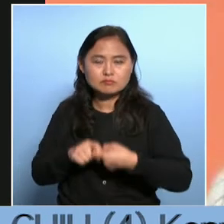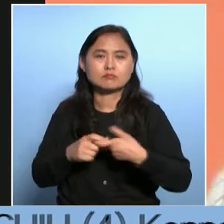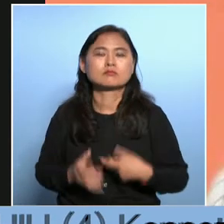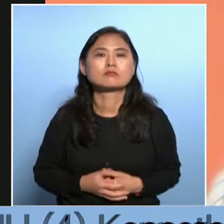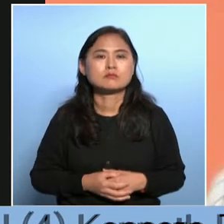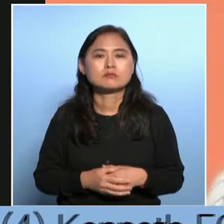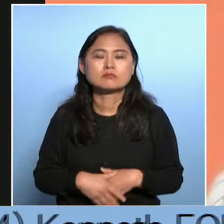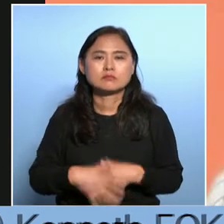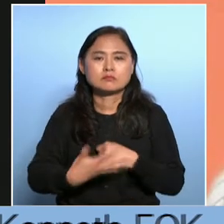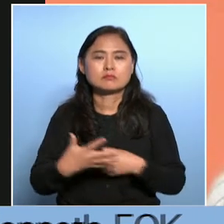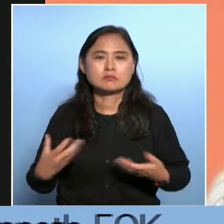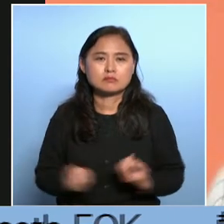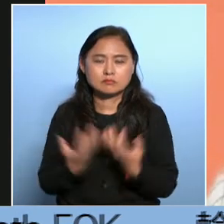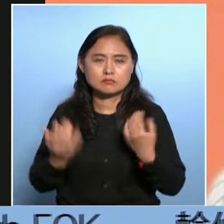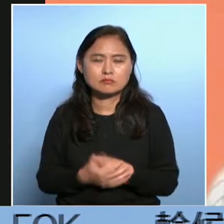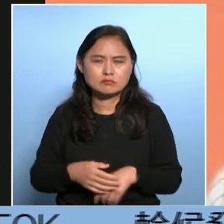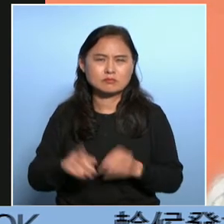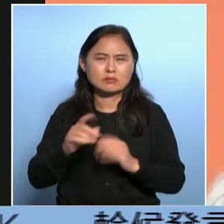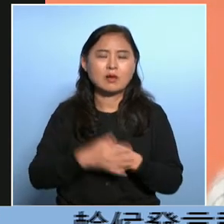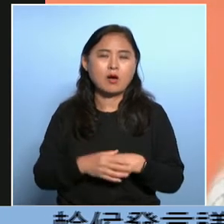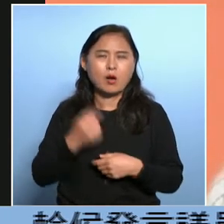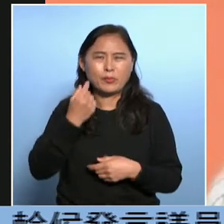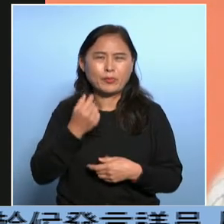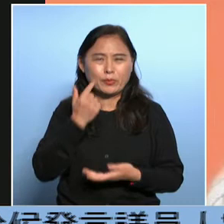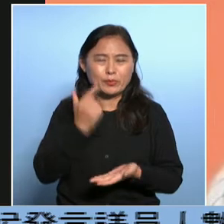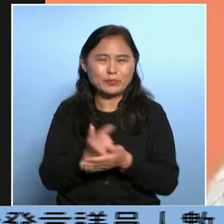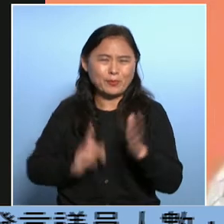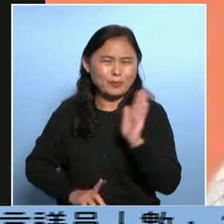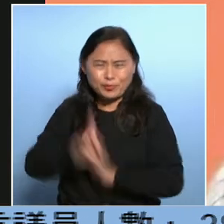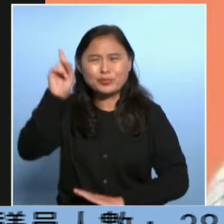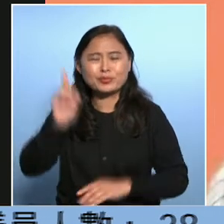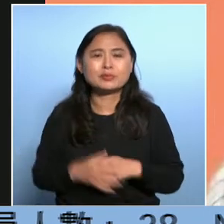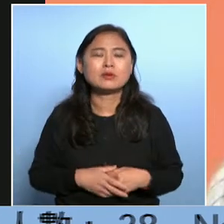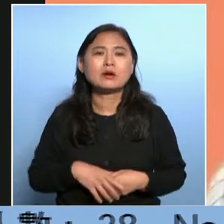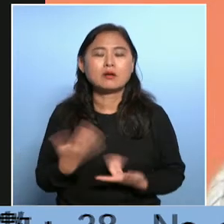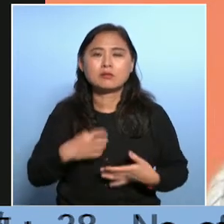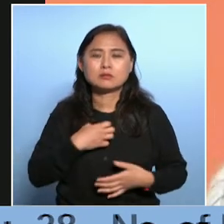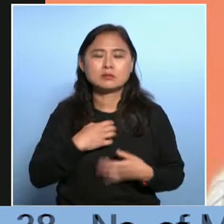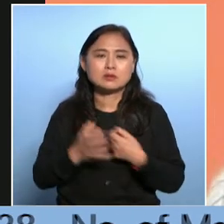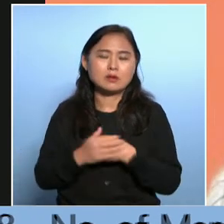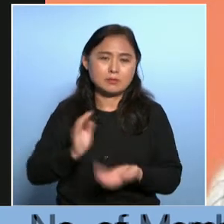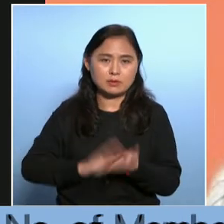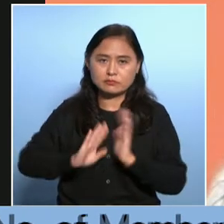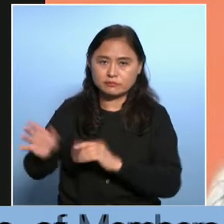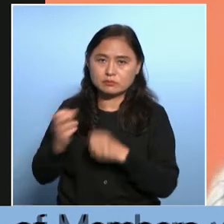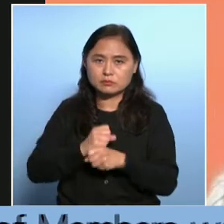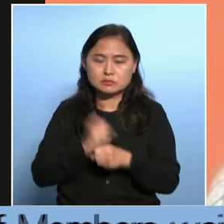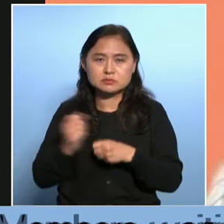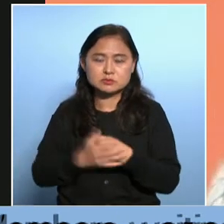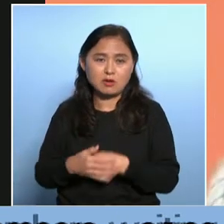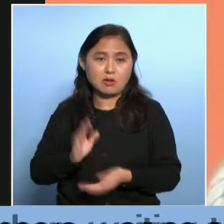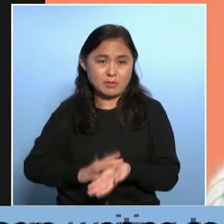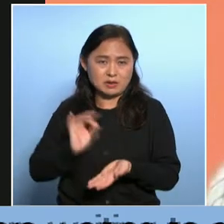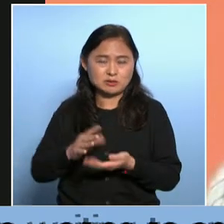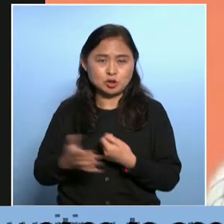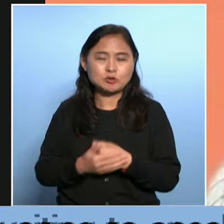the pace of public opinion. Well, things have taken a turn for the worse in the fifth wave of the epidemic. We